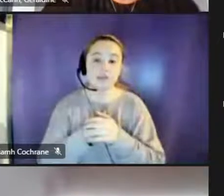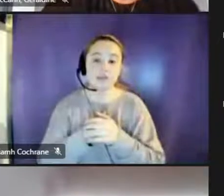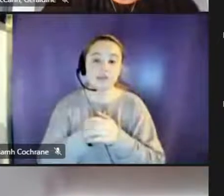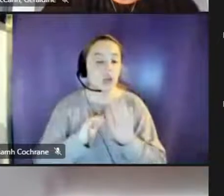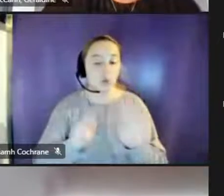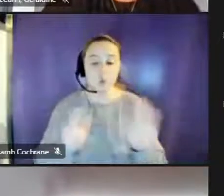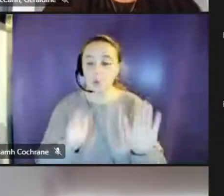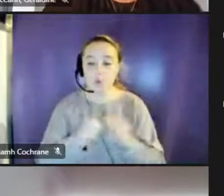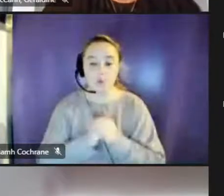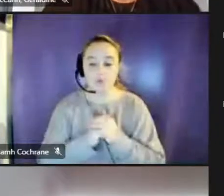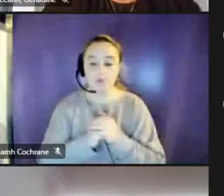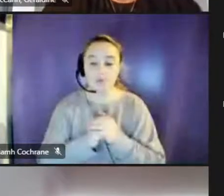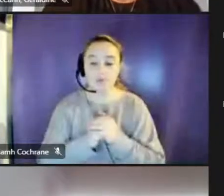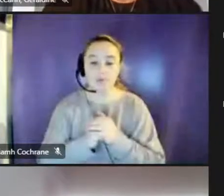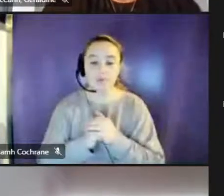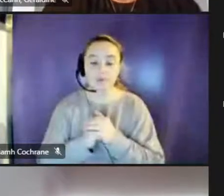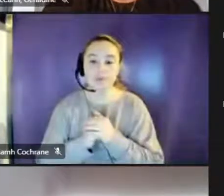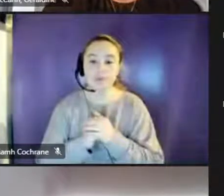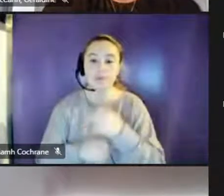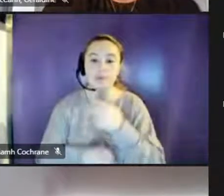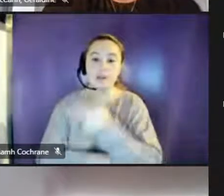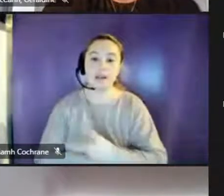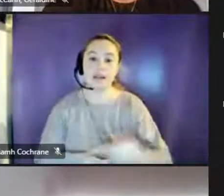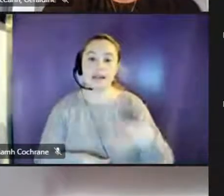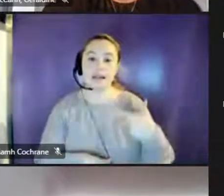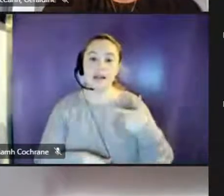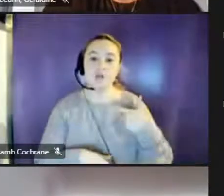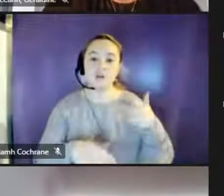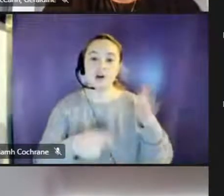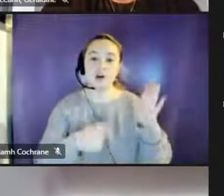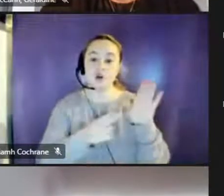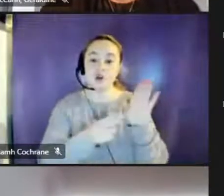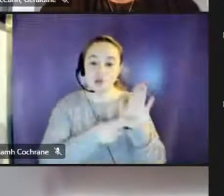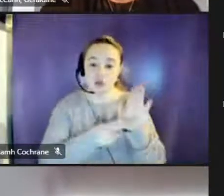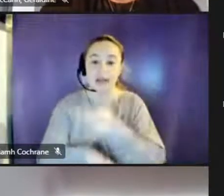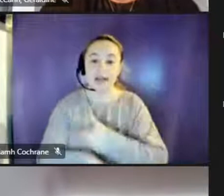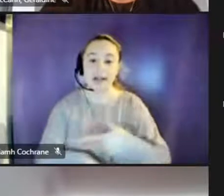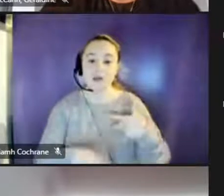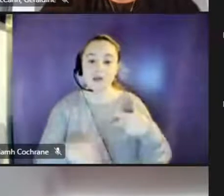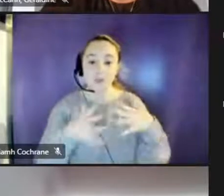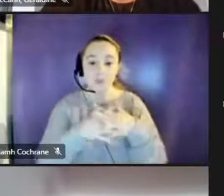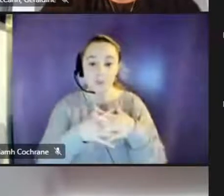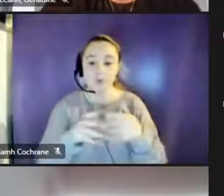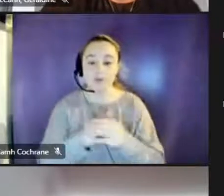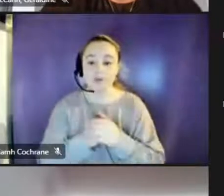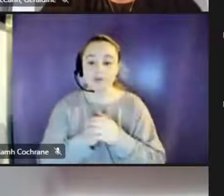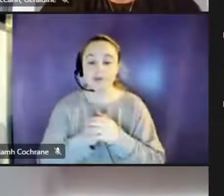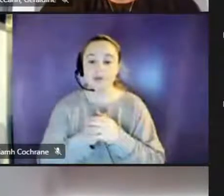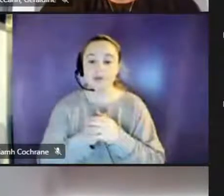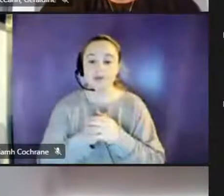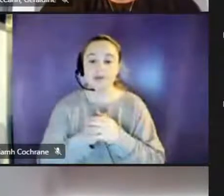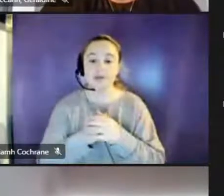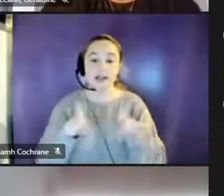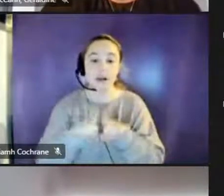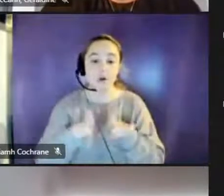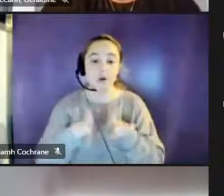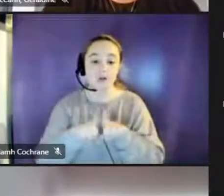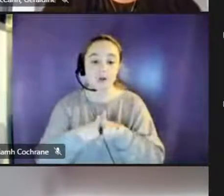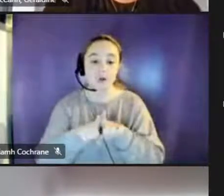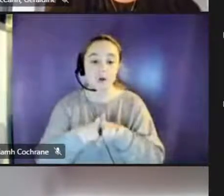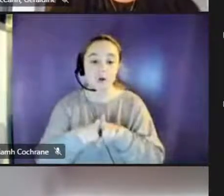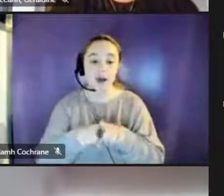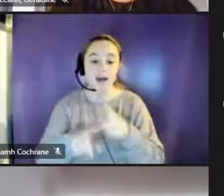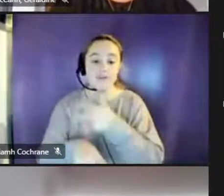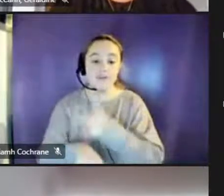No. I can see that we have Councillor Nugent and Councillor Ward present. Also in attendance today, we have